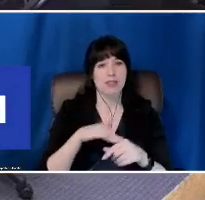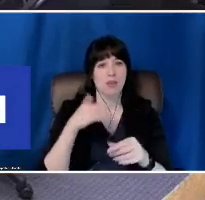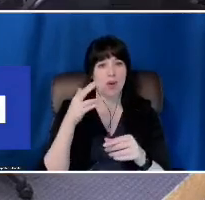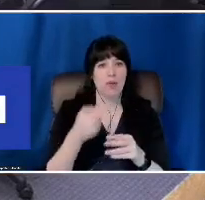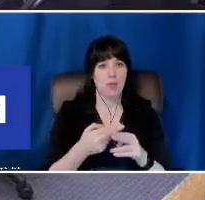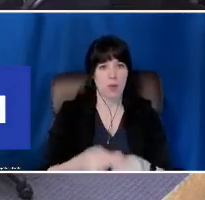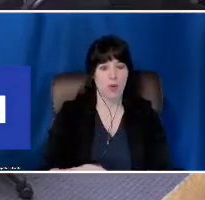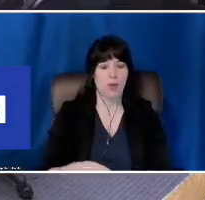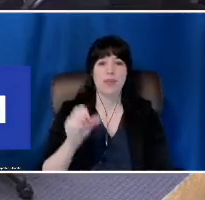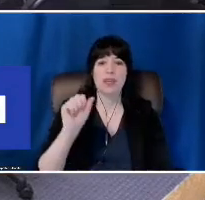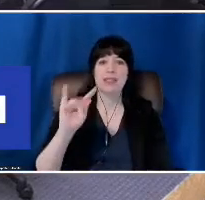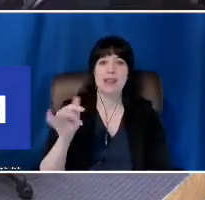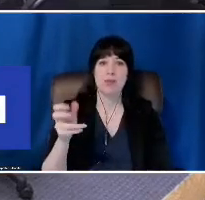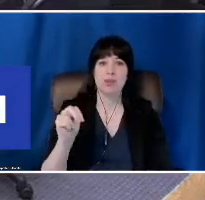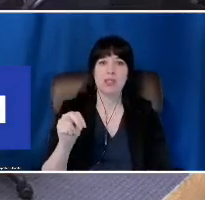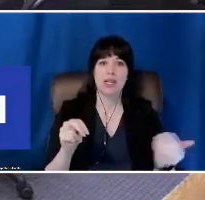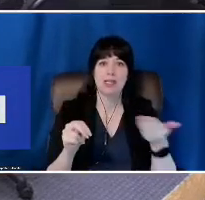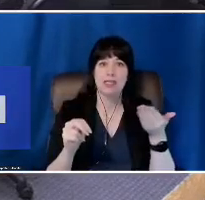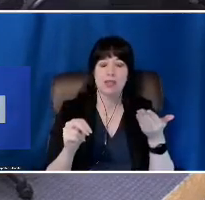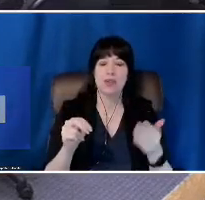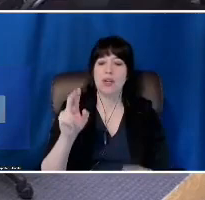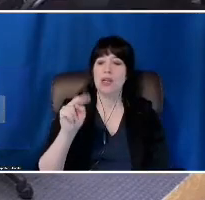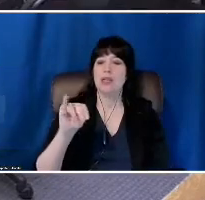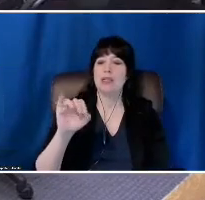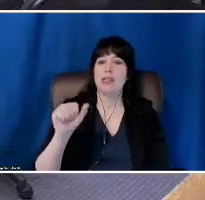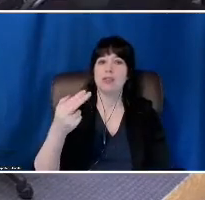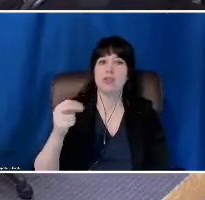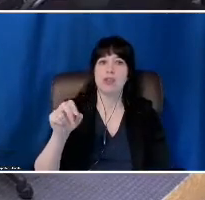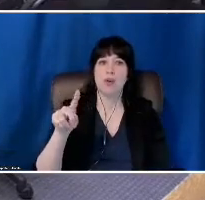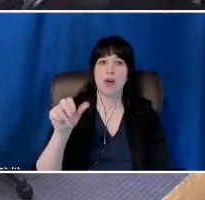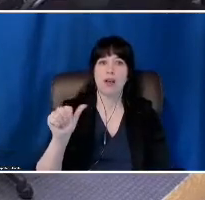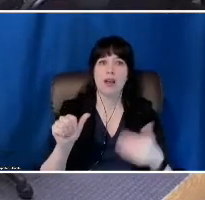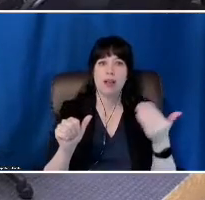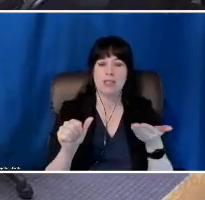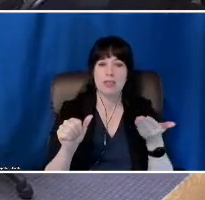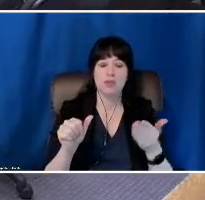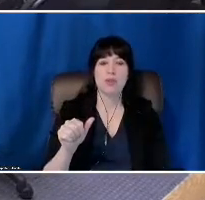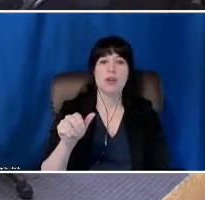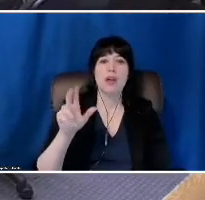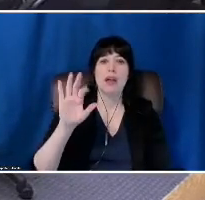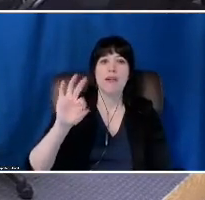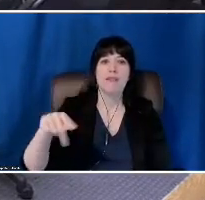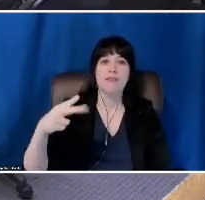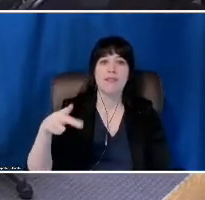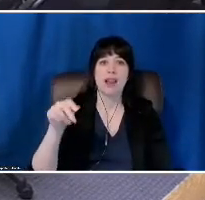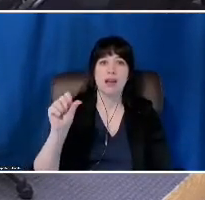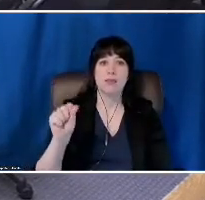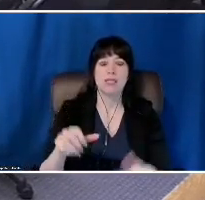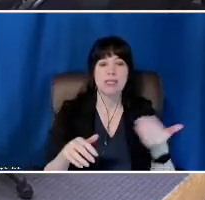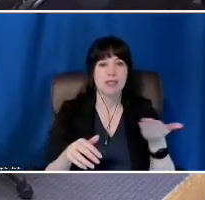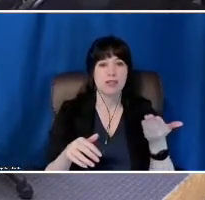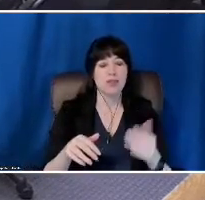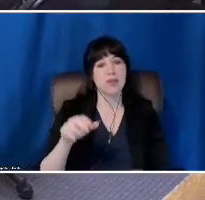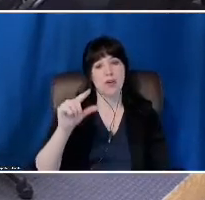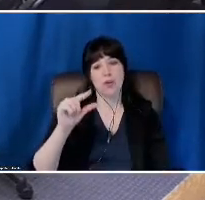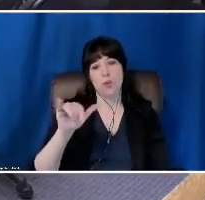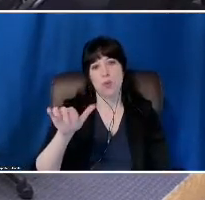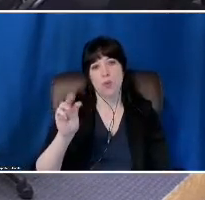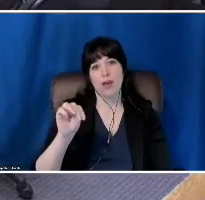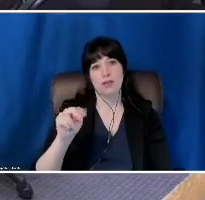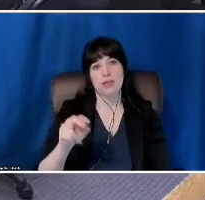Councillor Stapleton. Here. Councillor Nishioka. Here. Councillor Phillips. Here. Councillor Gwen.